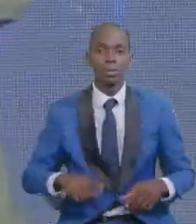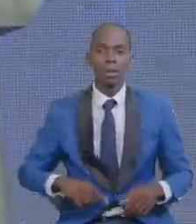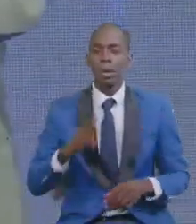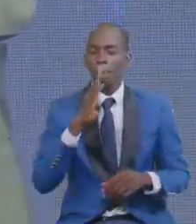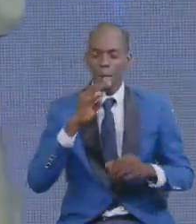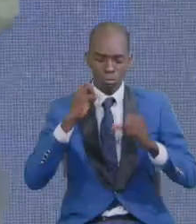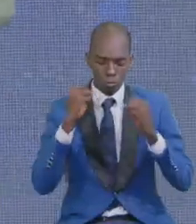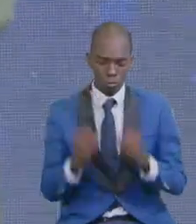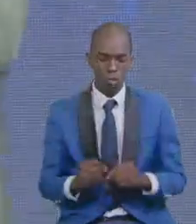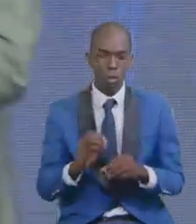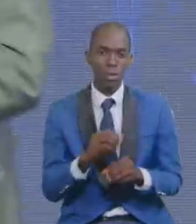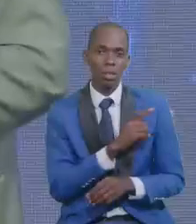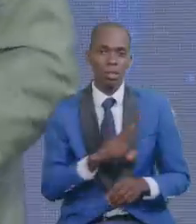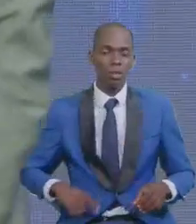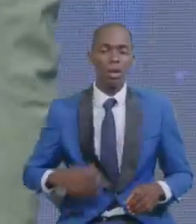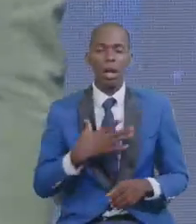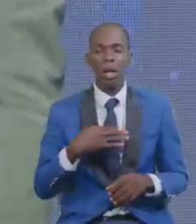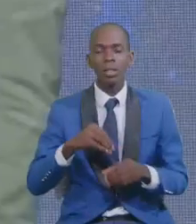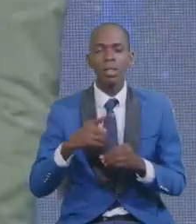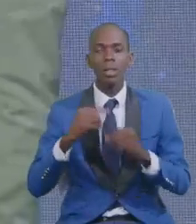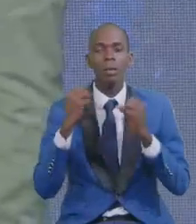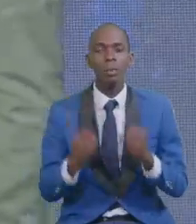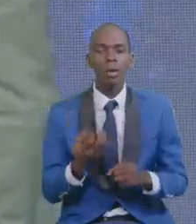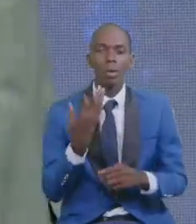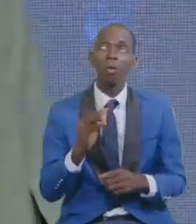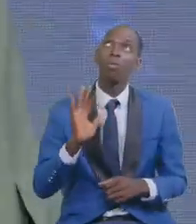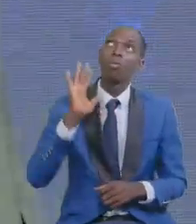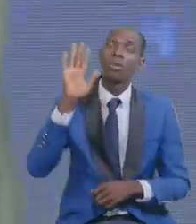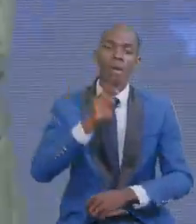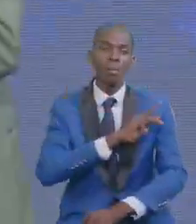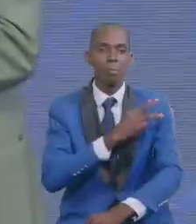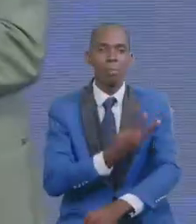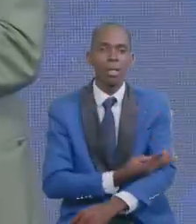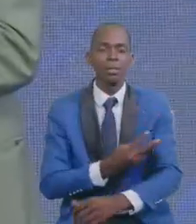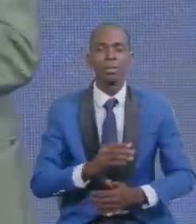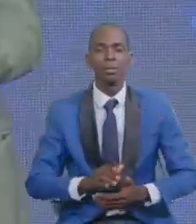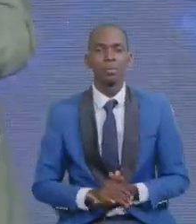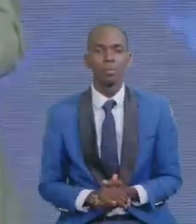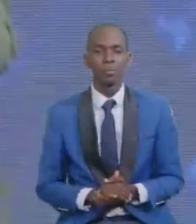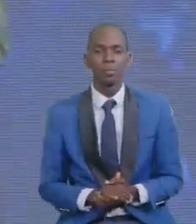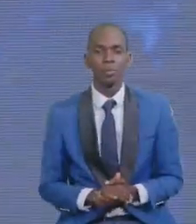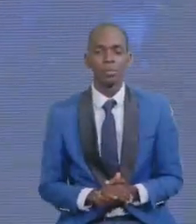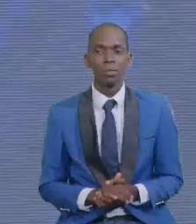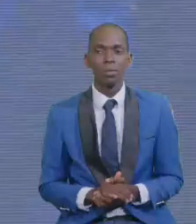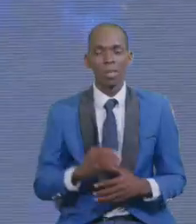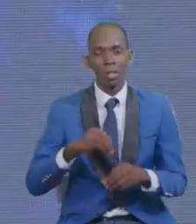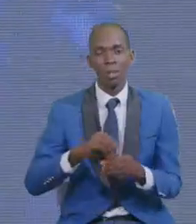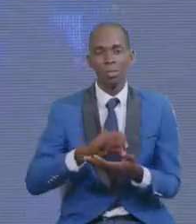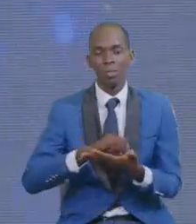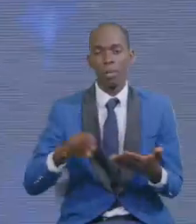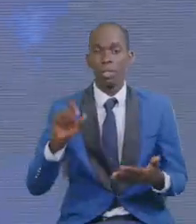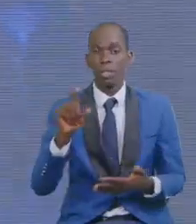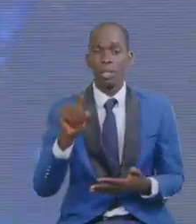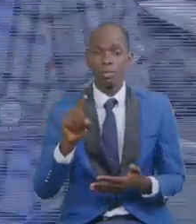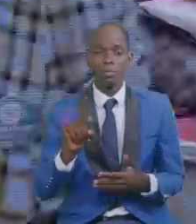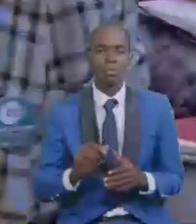the Lord and in the power of his might. In verse 11, it